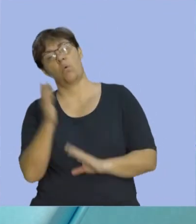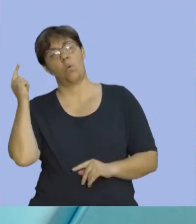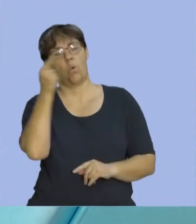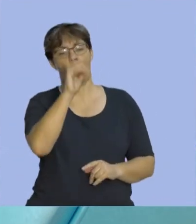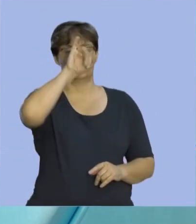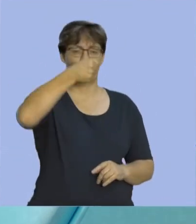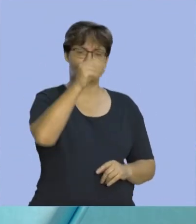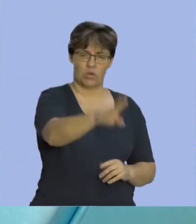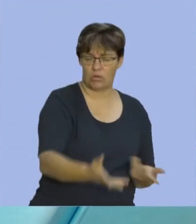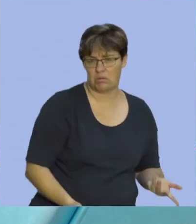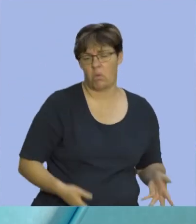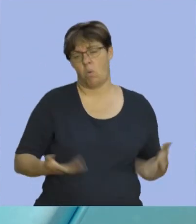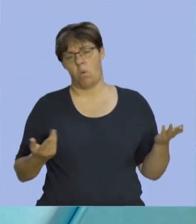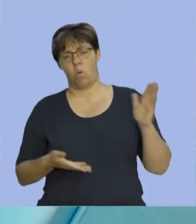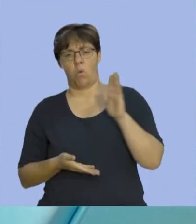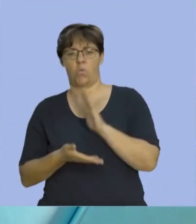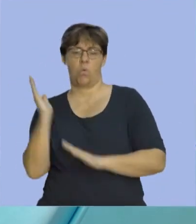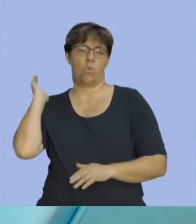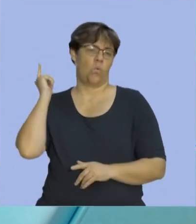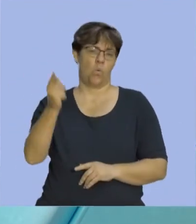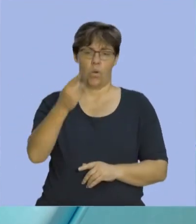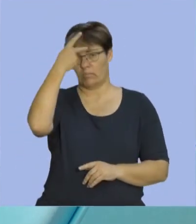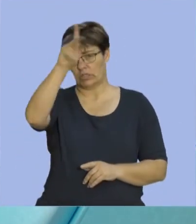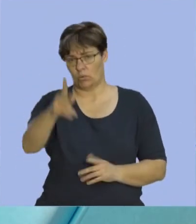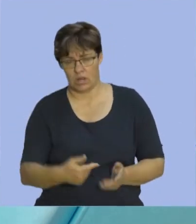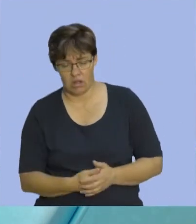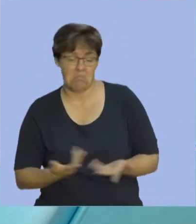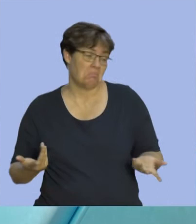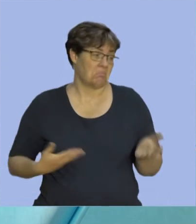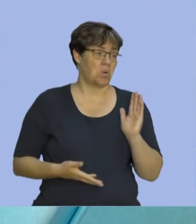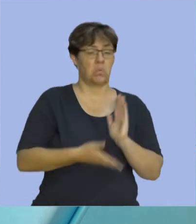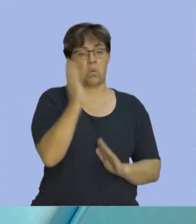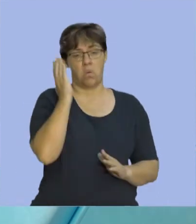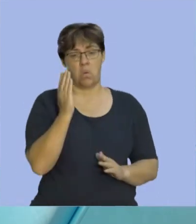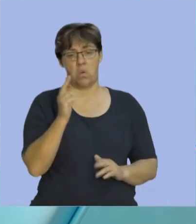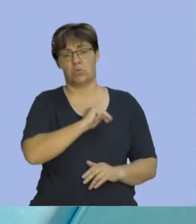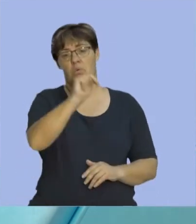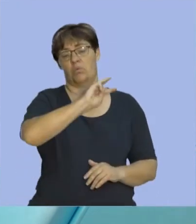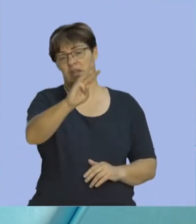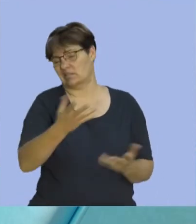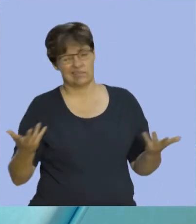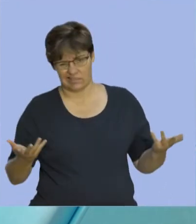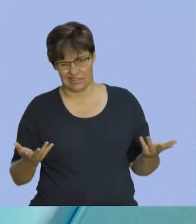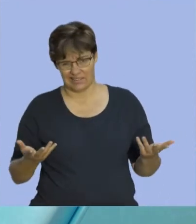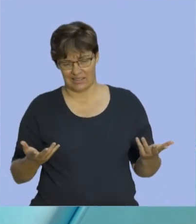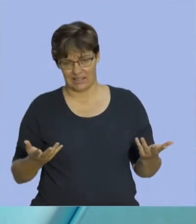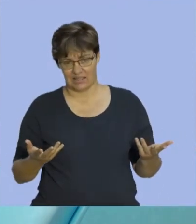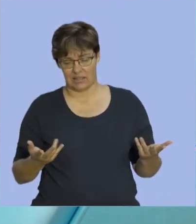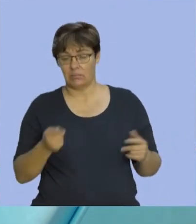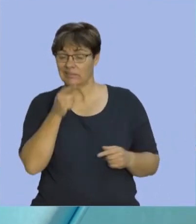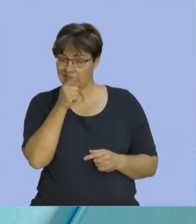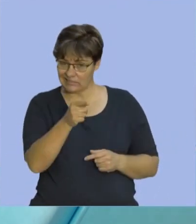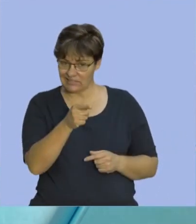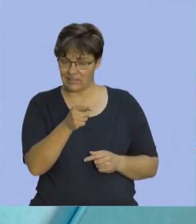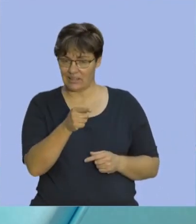to Johannesburg, I was going to Pretoria, I was going to Northwest, or anything like that. But